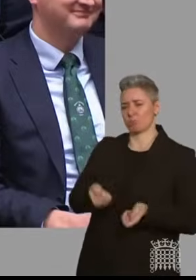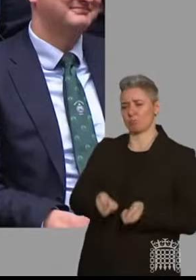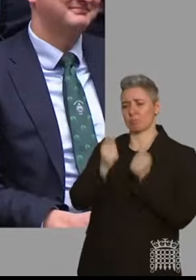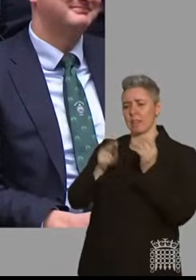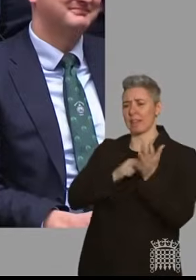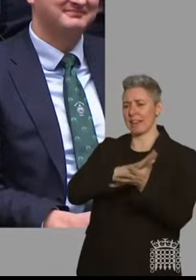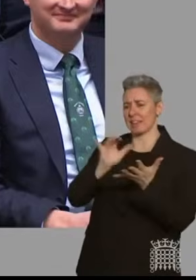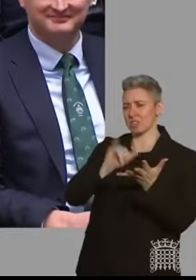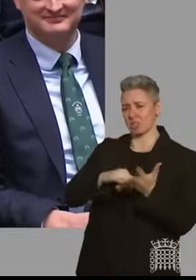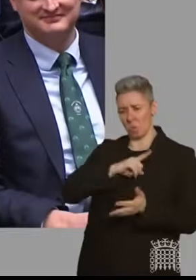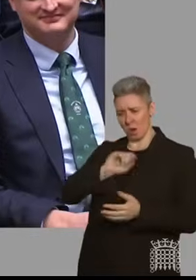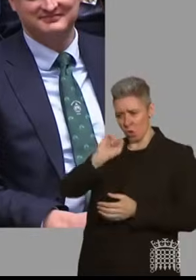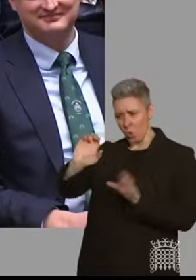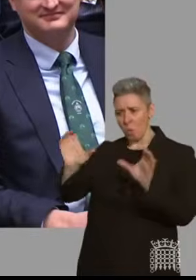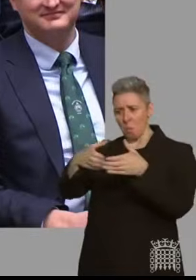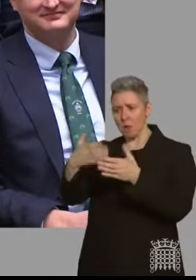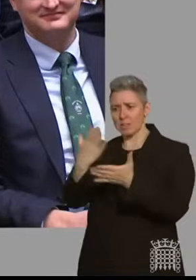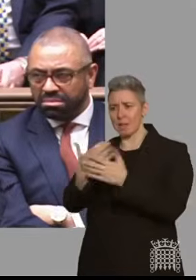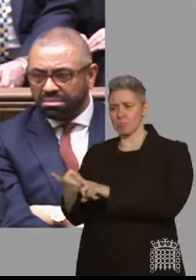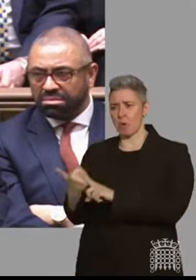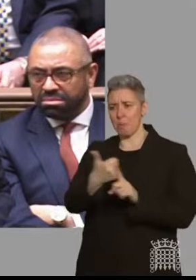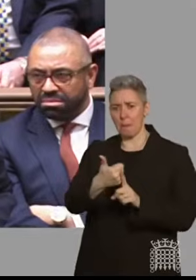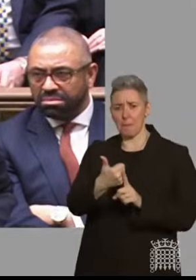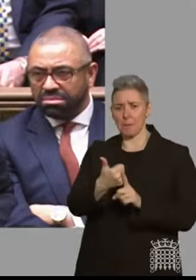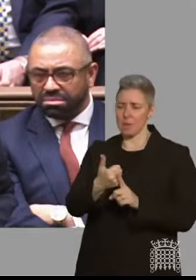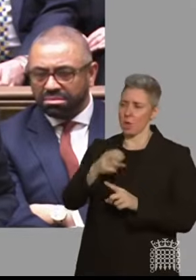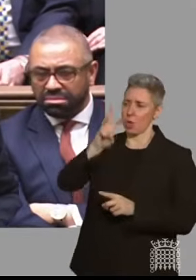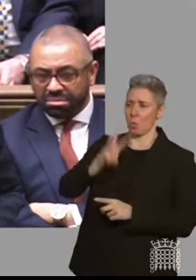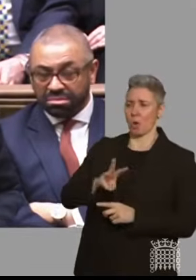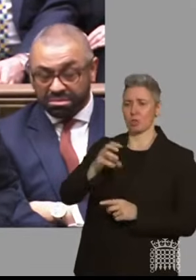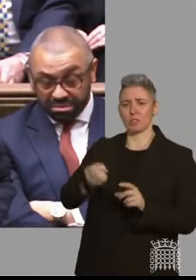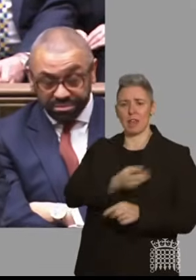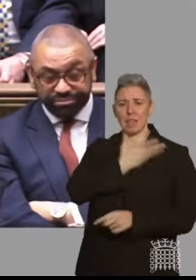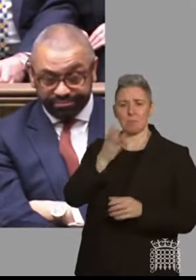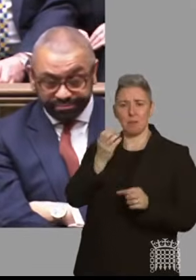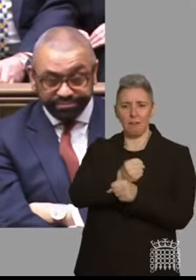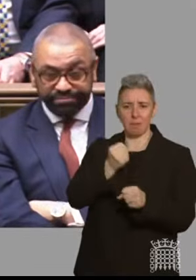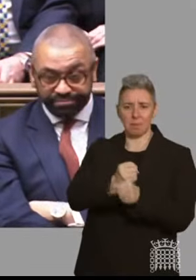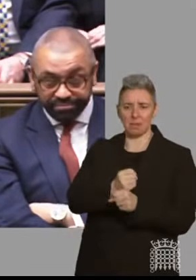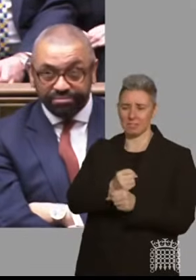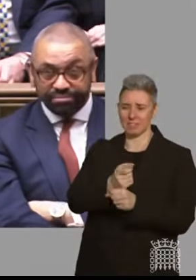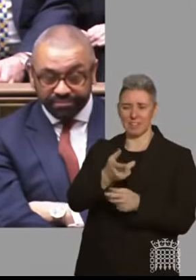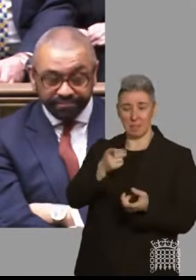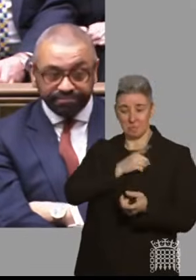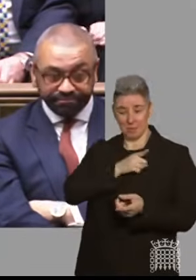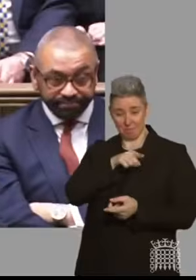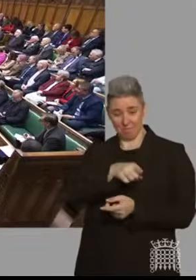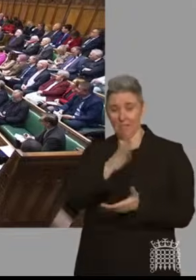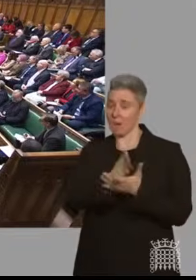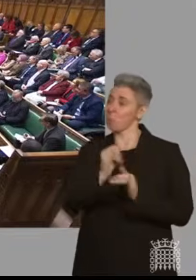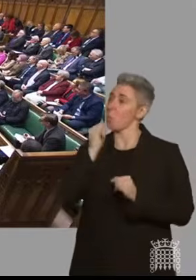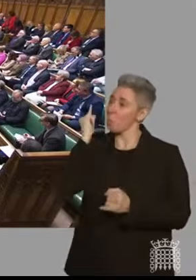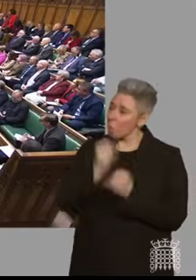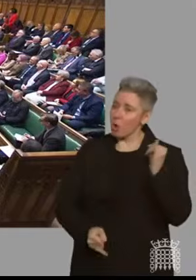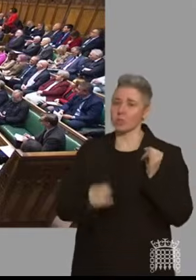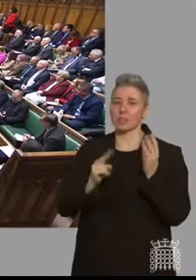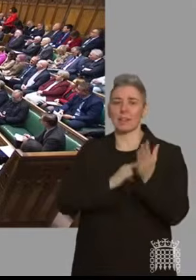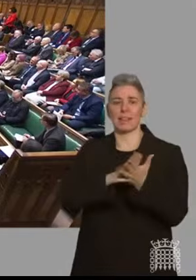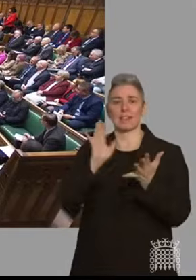government in Wales, which has absolutely the worst NHS performance of any part of the United Kingdom.